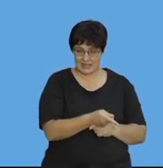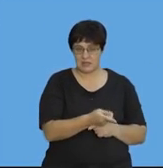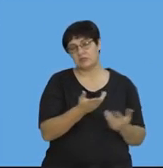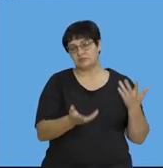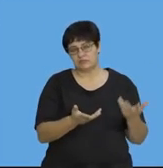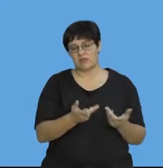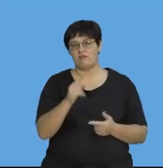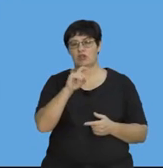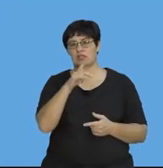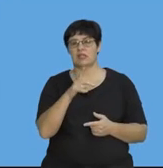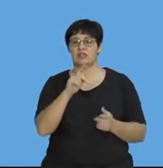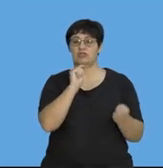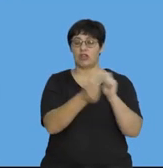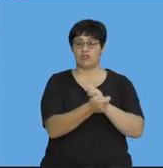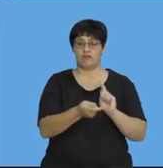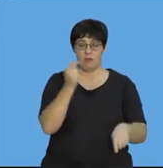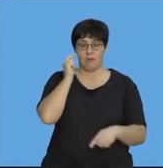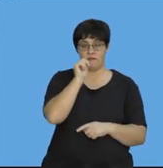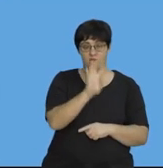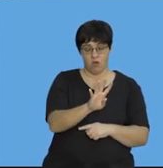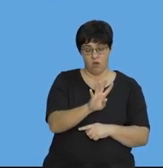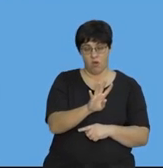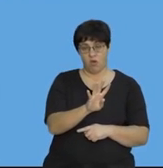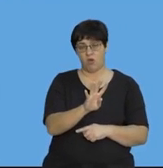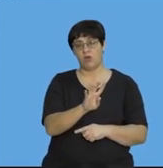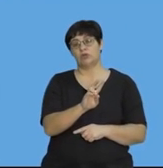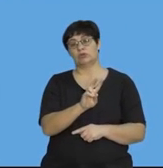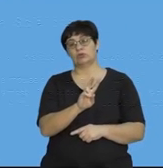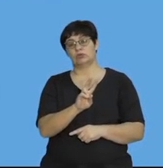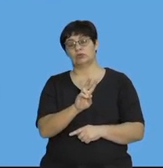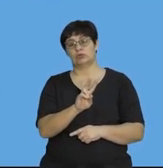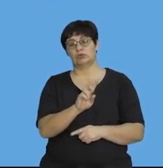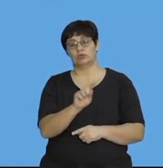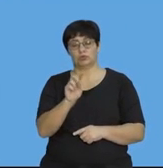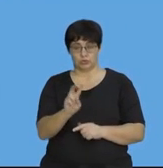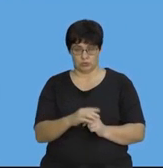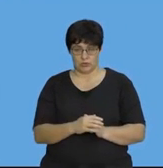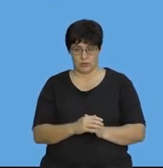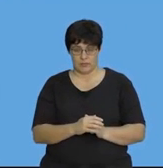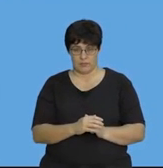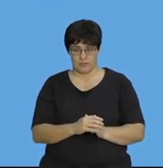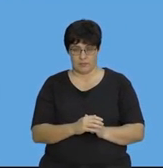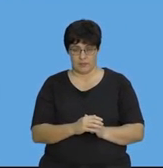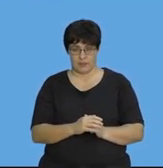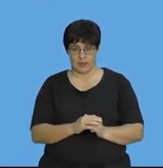ball's velocity changes from 4 to 2 in the opposite direction, okay?